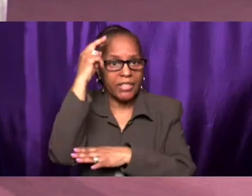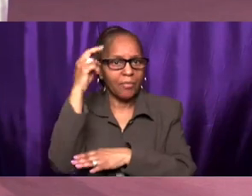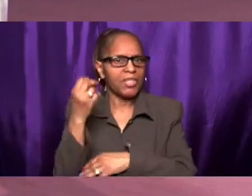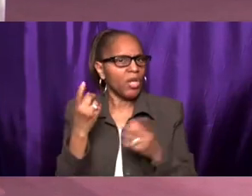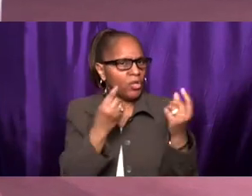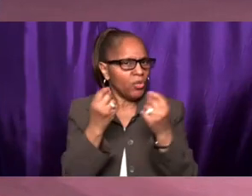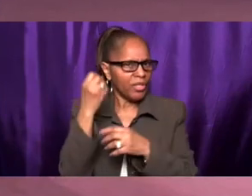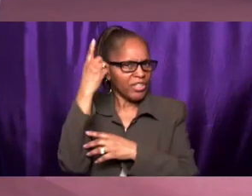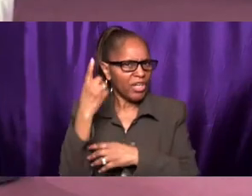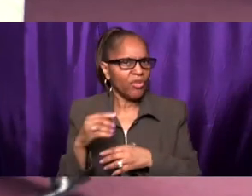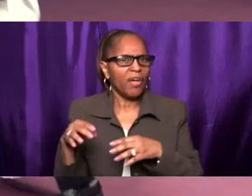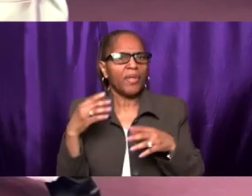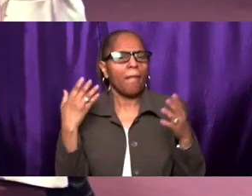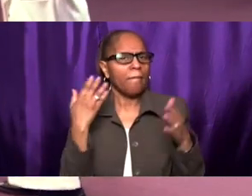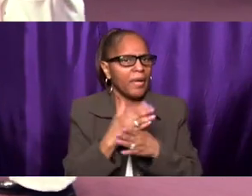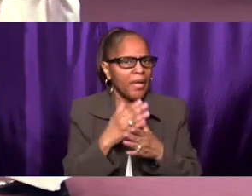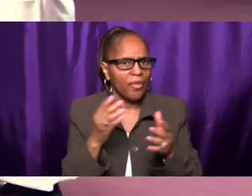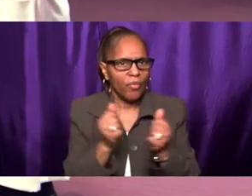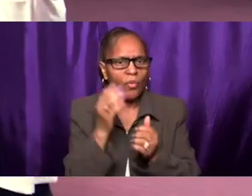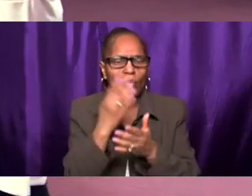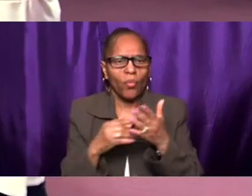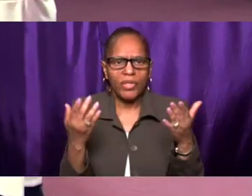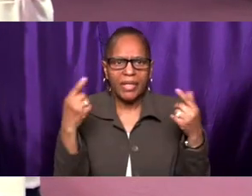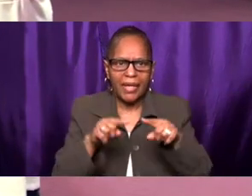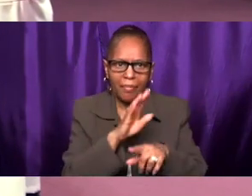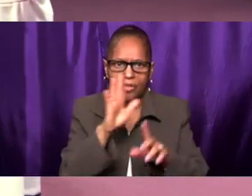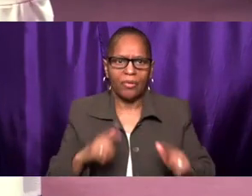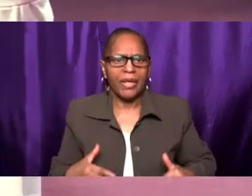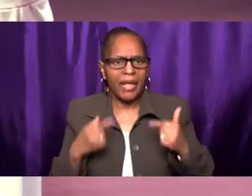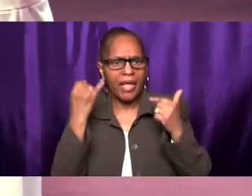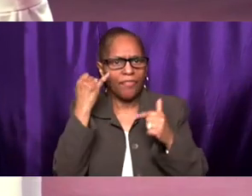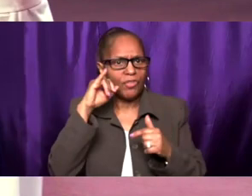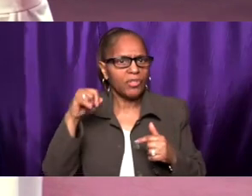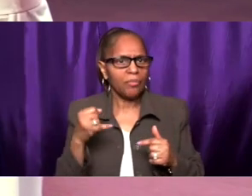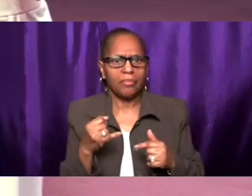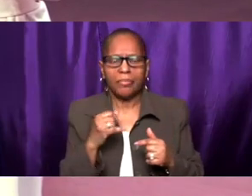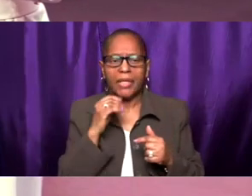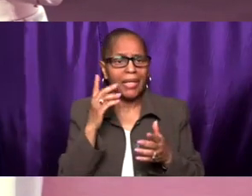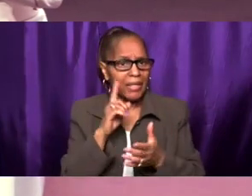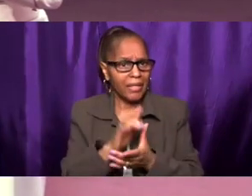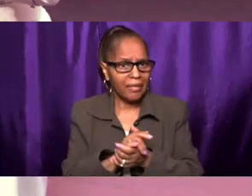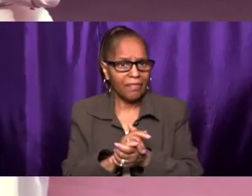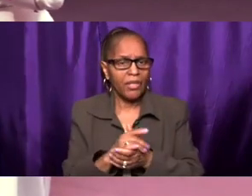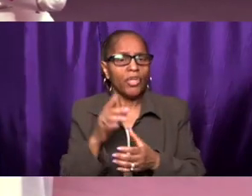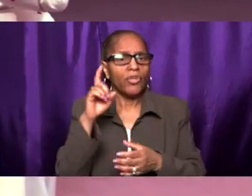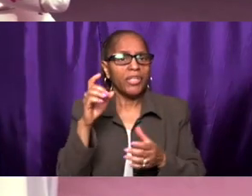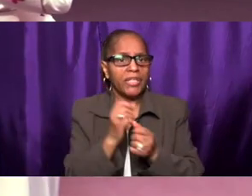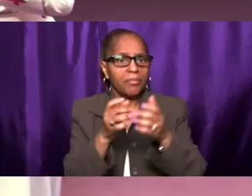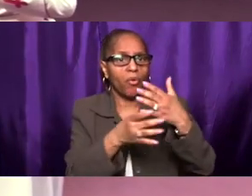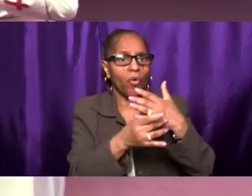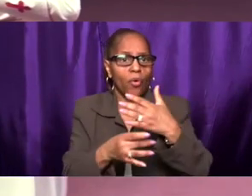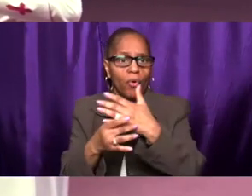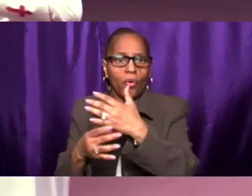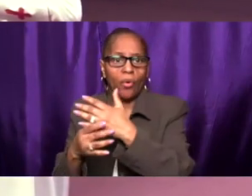up with what you're putting up with if you would only believe when it's hard to believe? When it's hard to believe, you need to get some oil and put it on